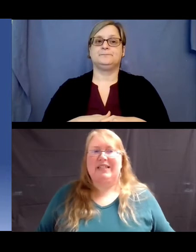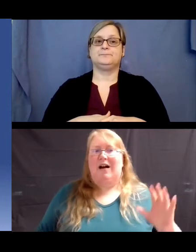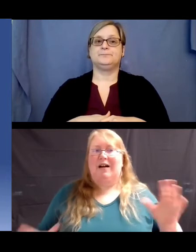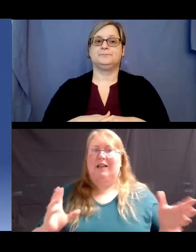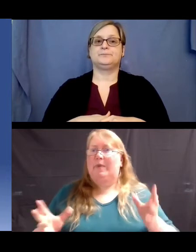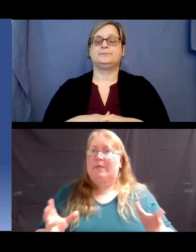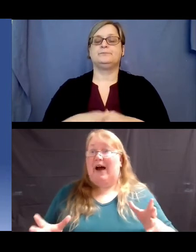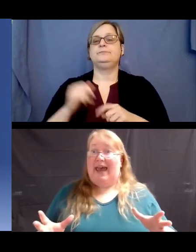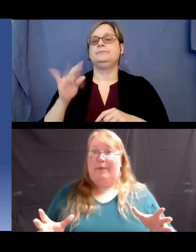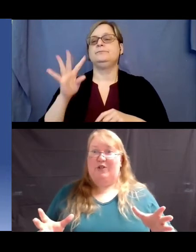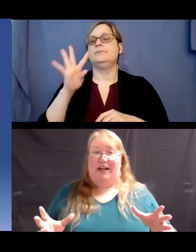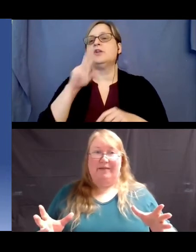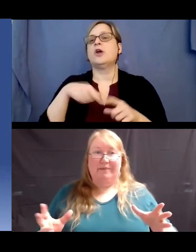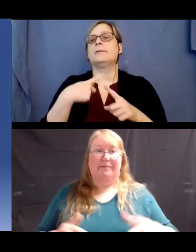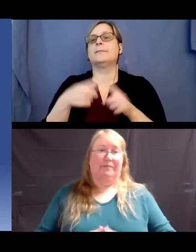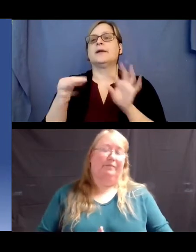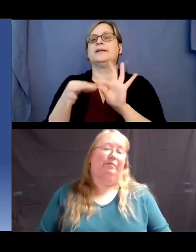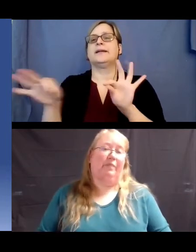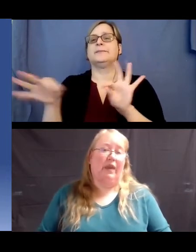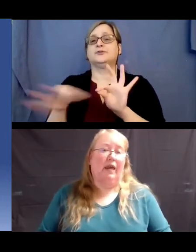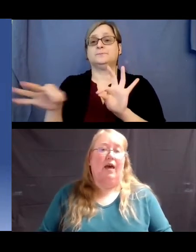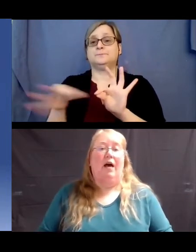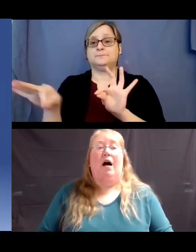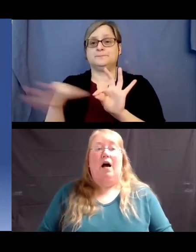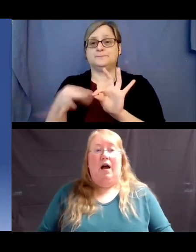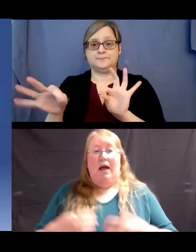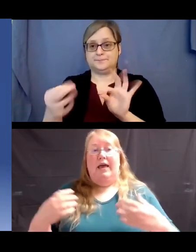So let's talk a little bit about captioning.